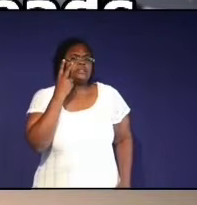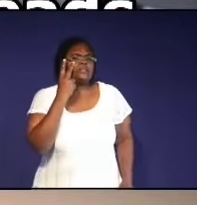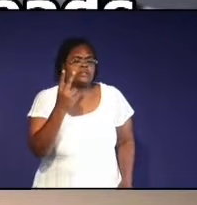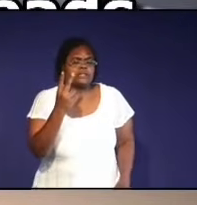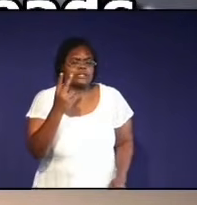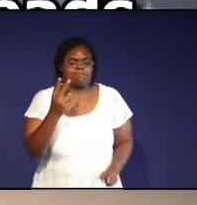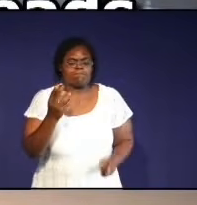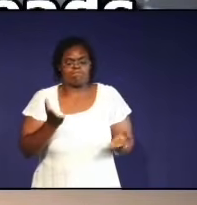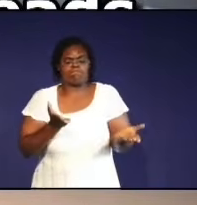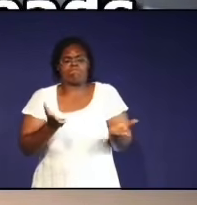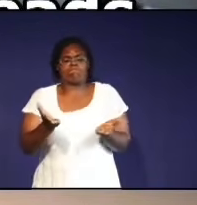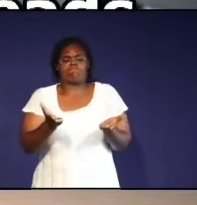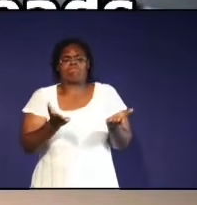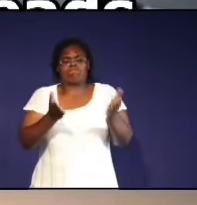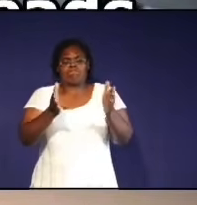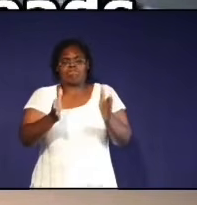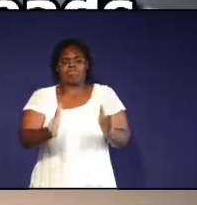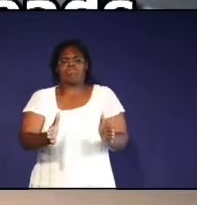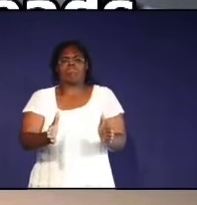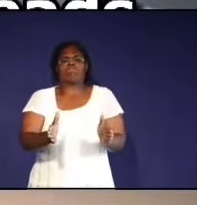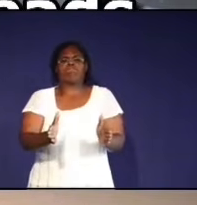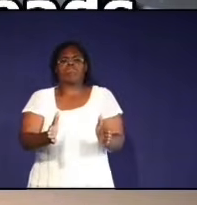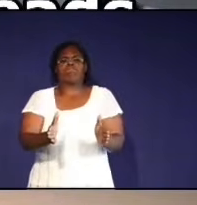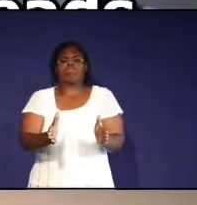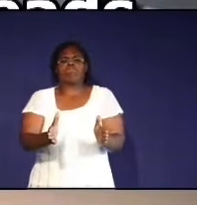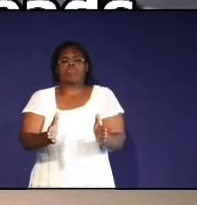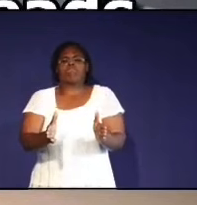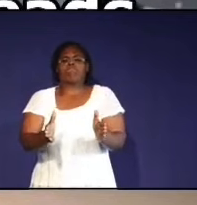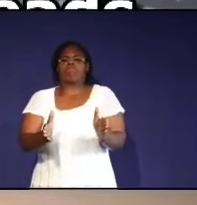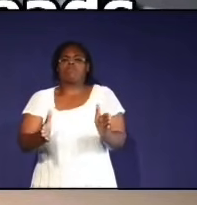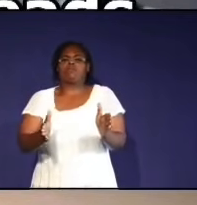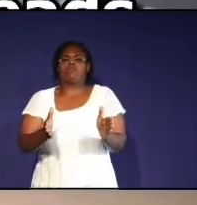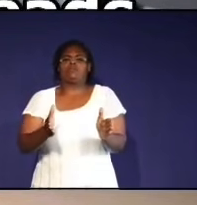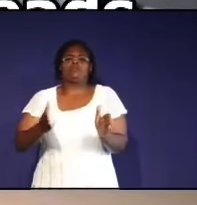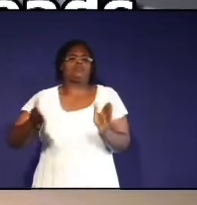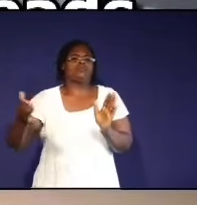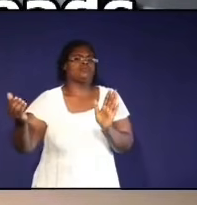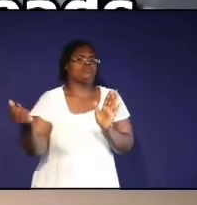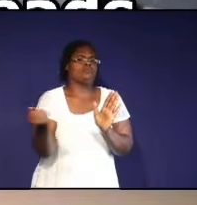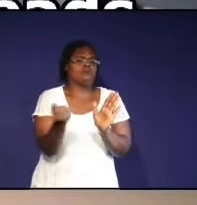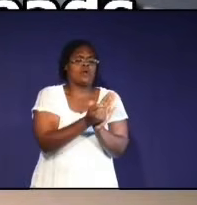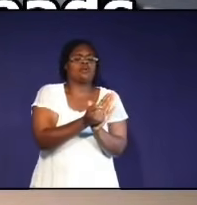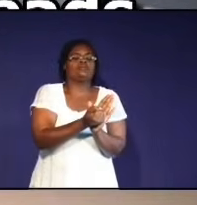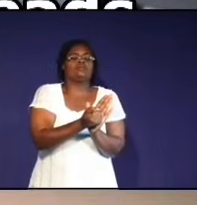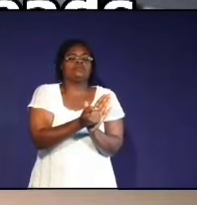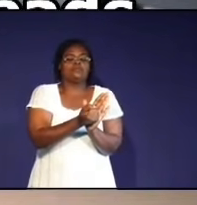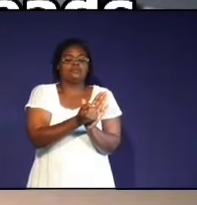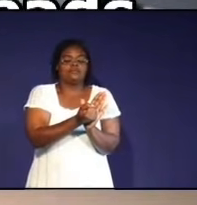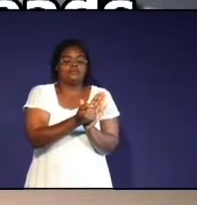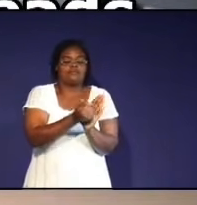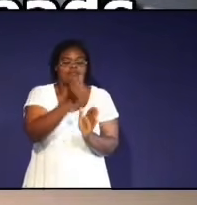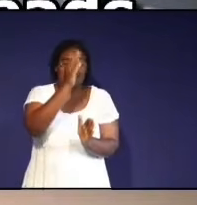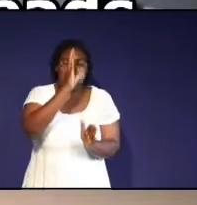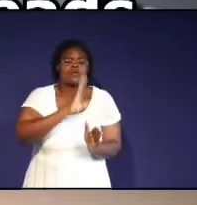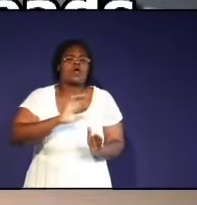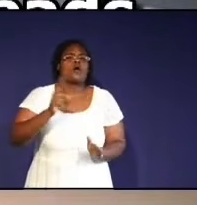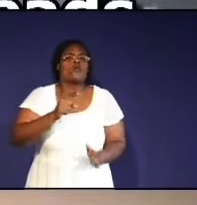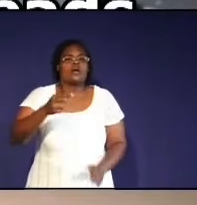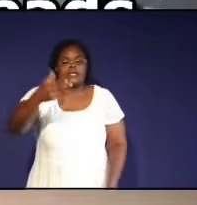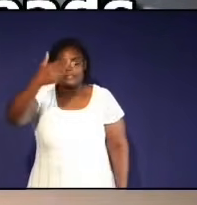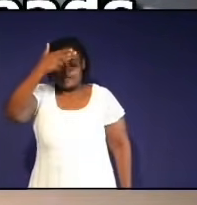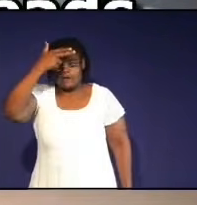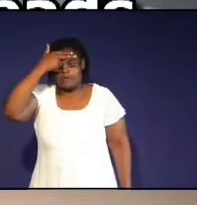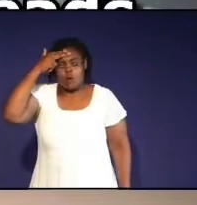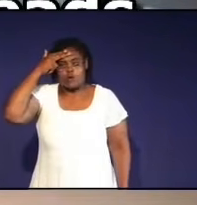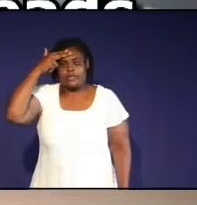in their foreheads." If you have the authorized King James Version,